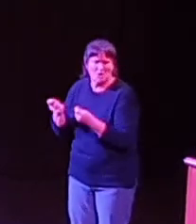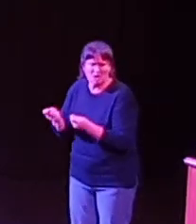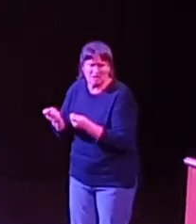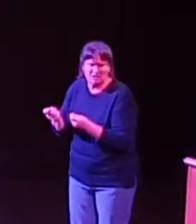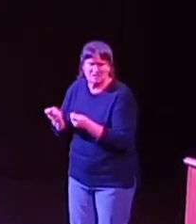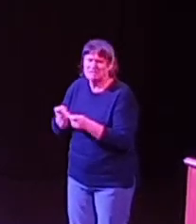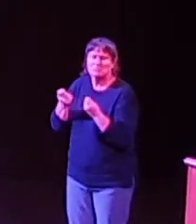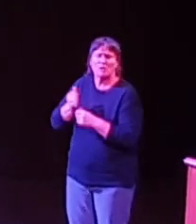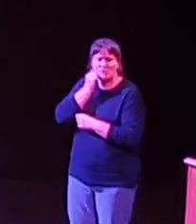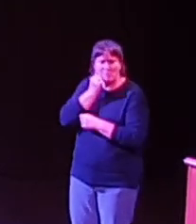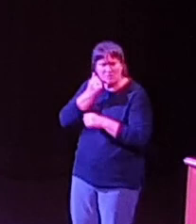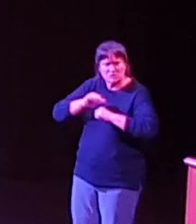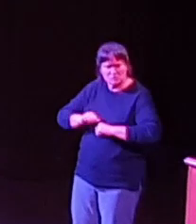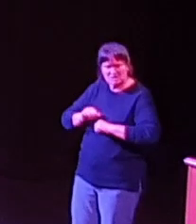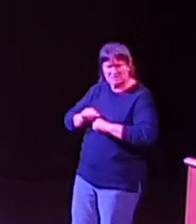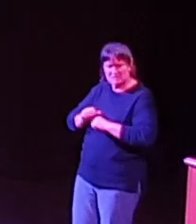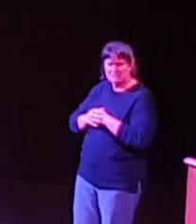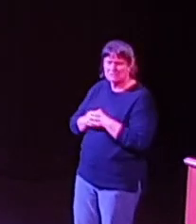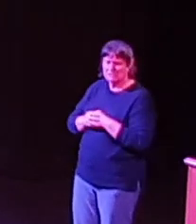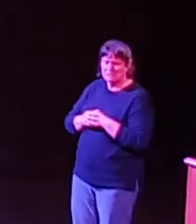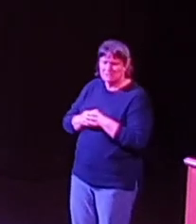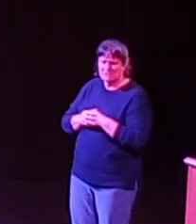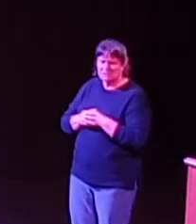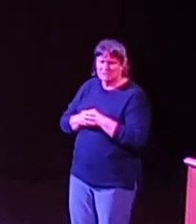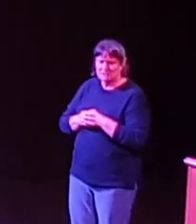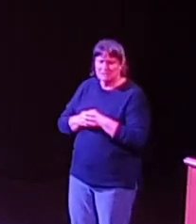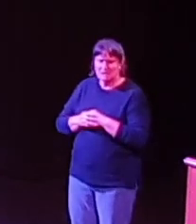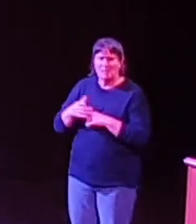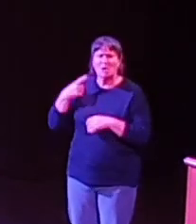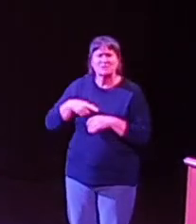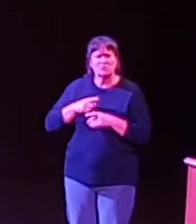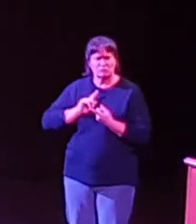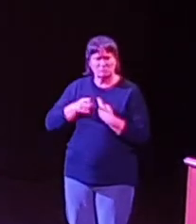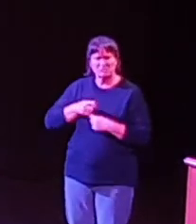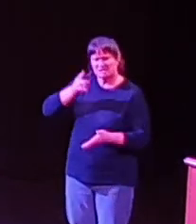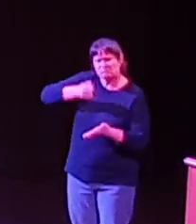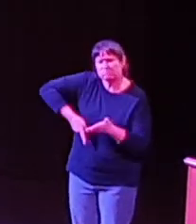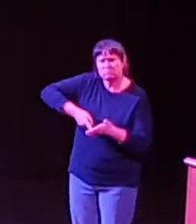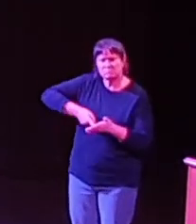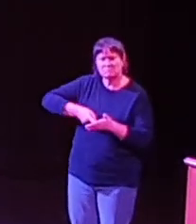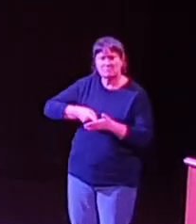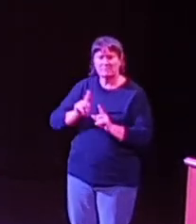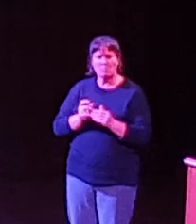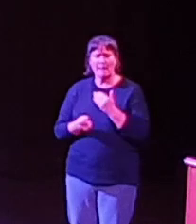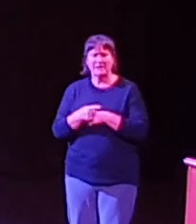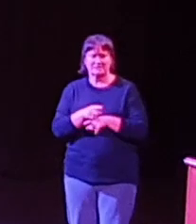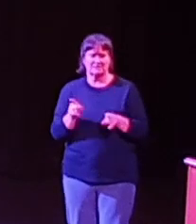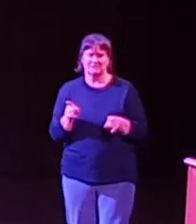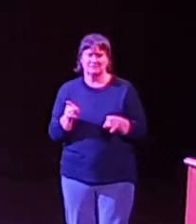Māori. Overrepresented, and you have a punitive response, and then what's going to happen?